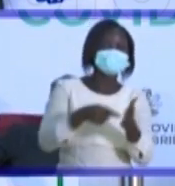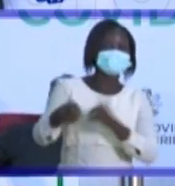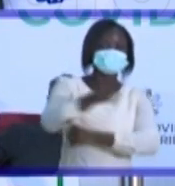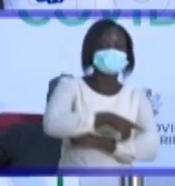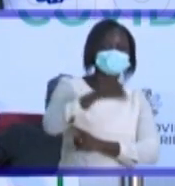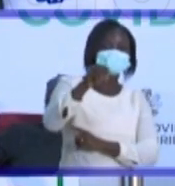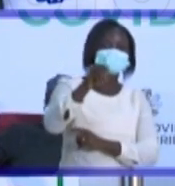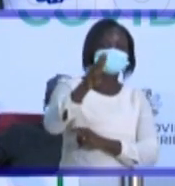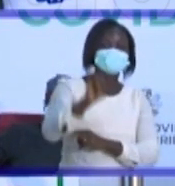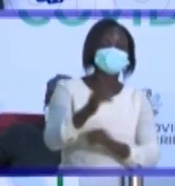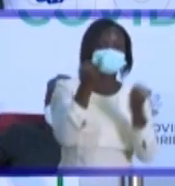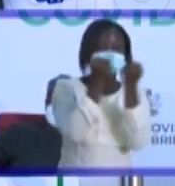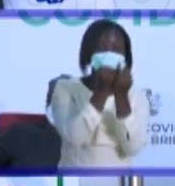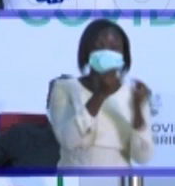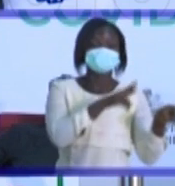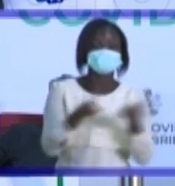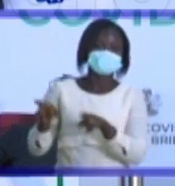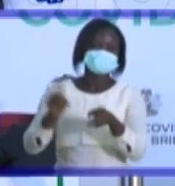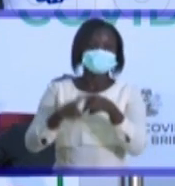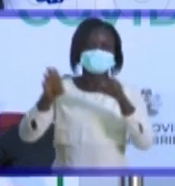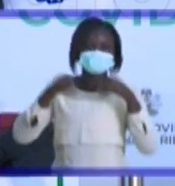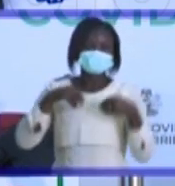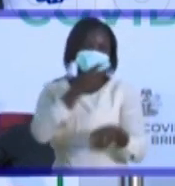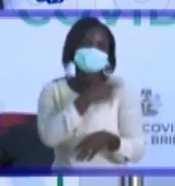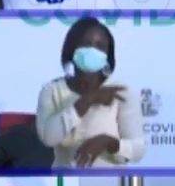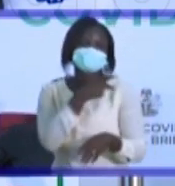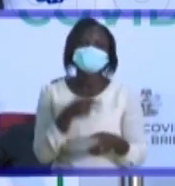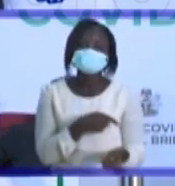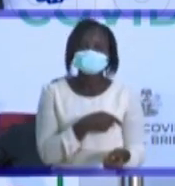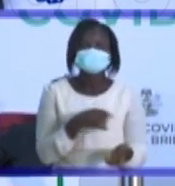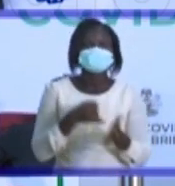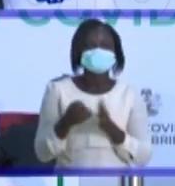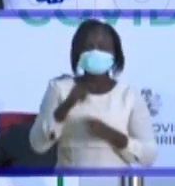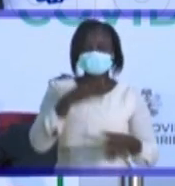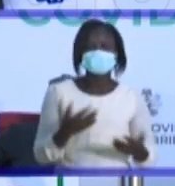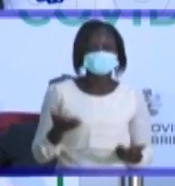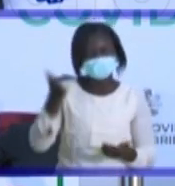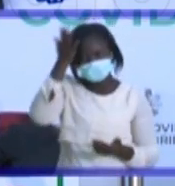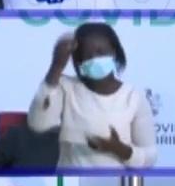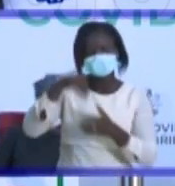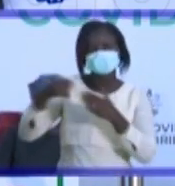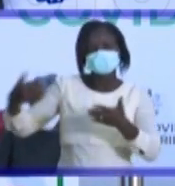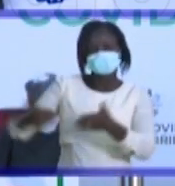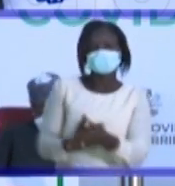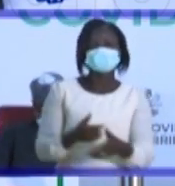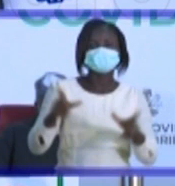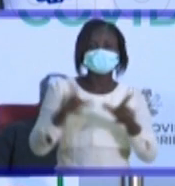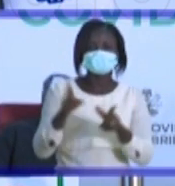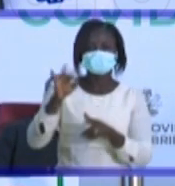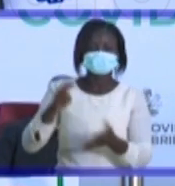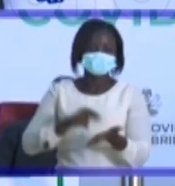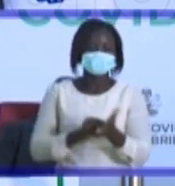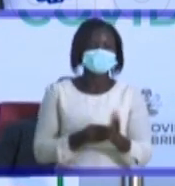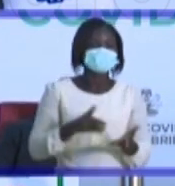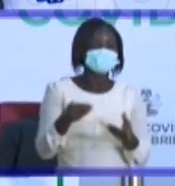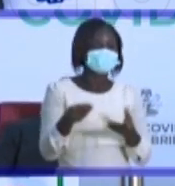ready to take cases. It will be headed in the introductory phase by the medical